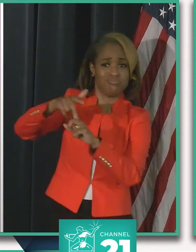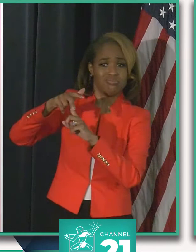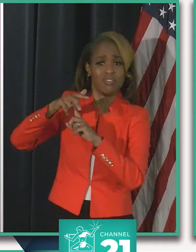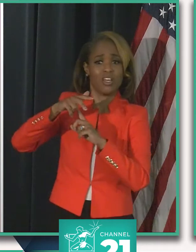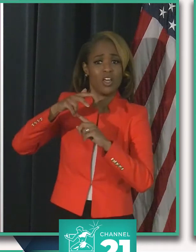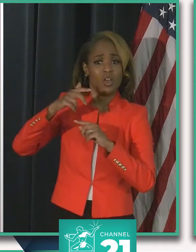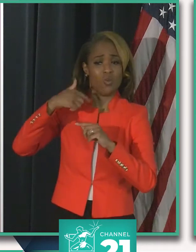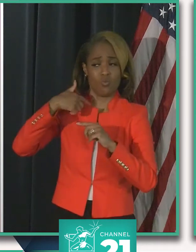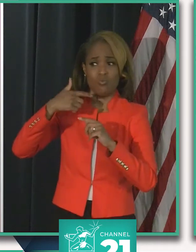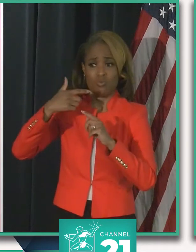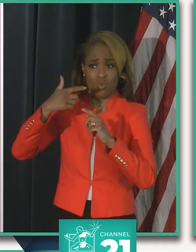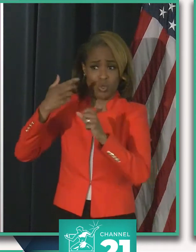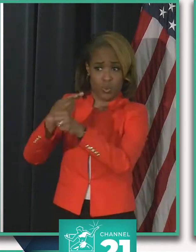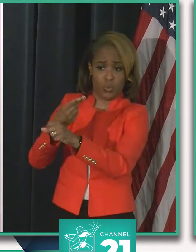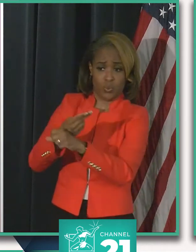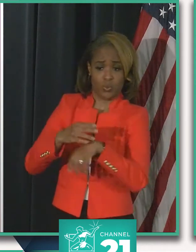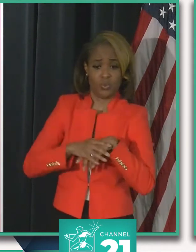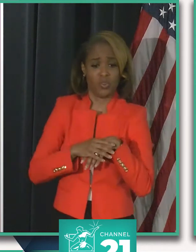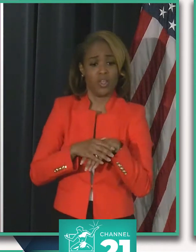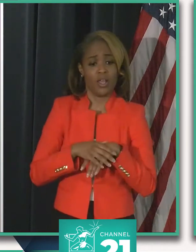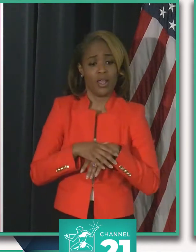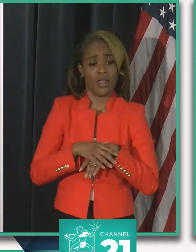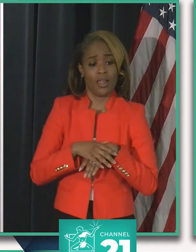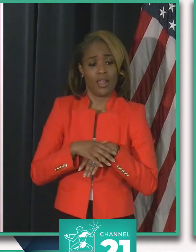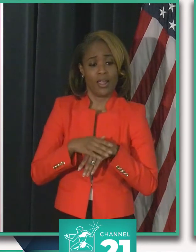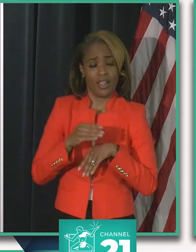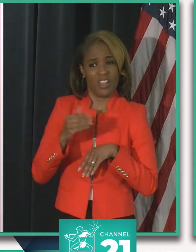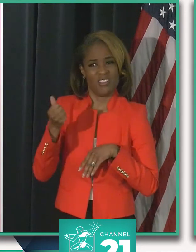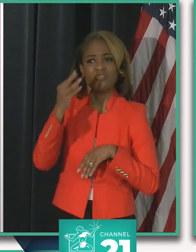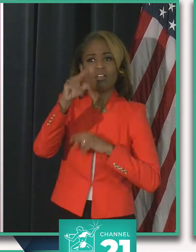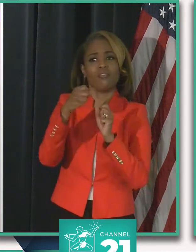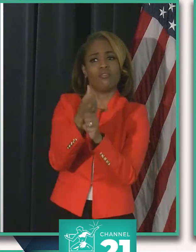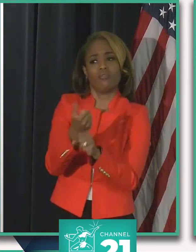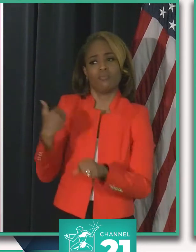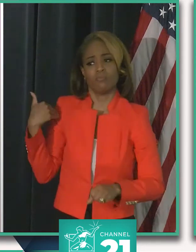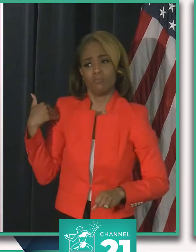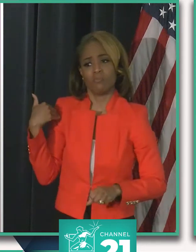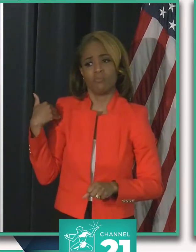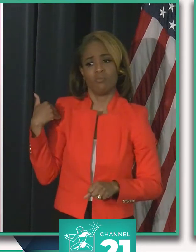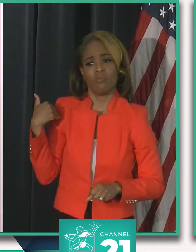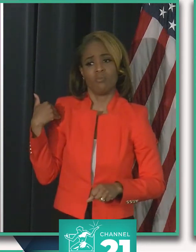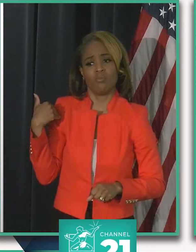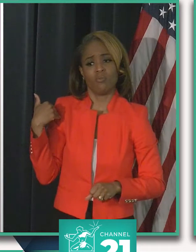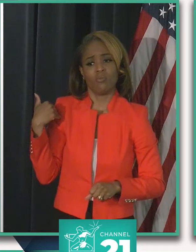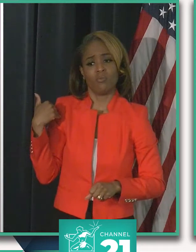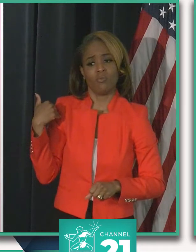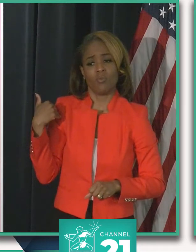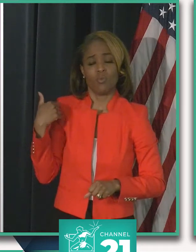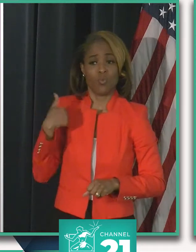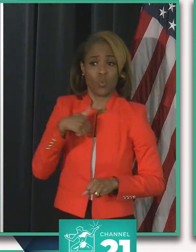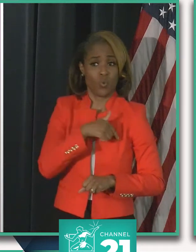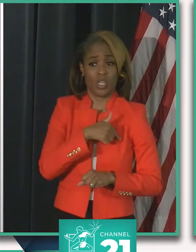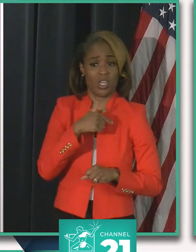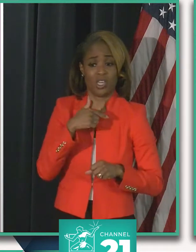we deploy, and we several years ago discontinued